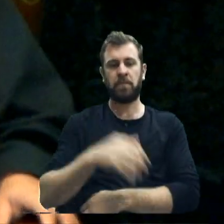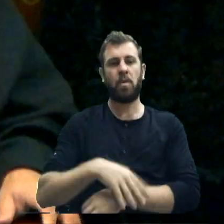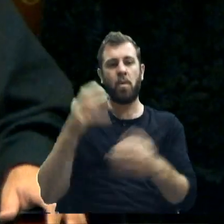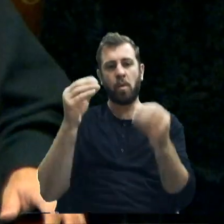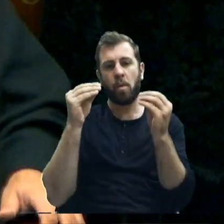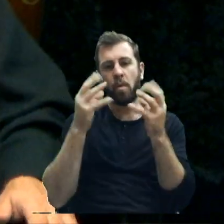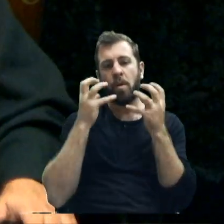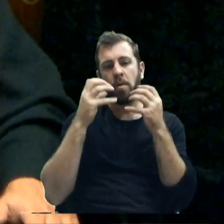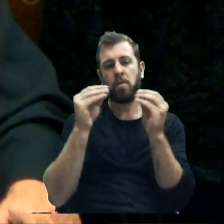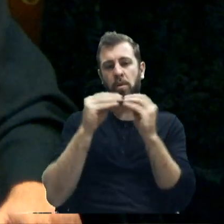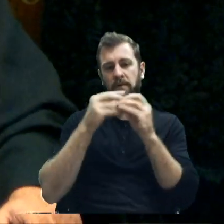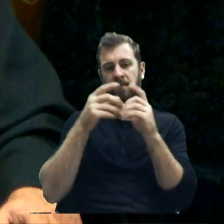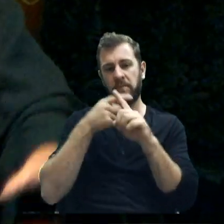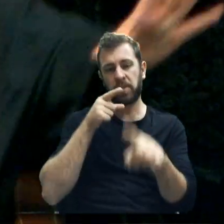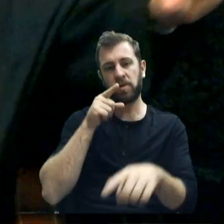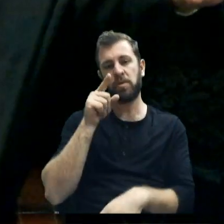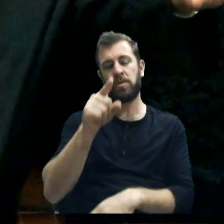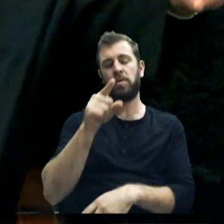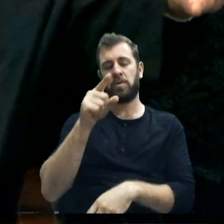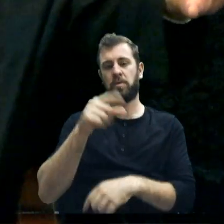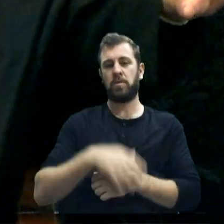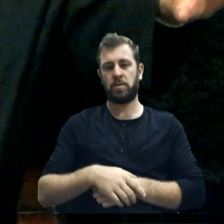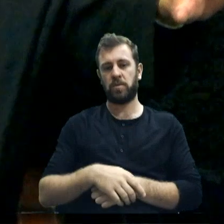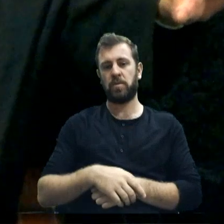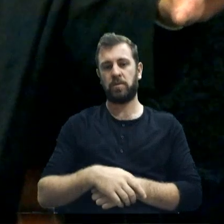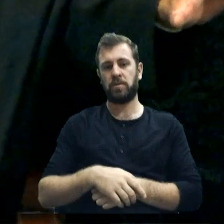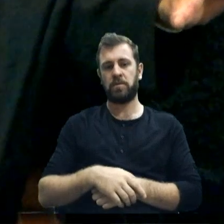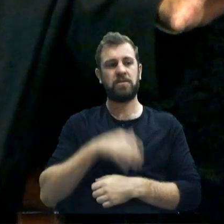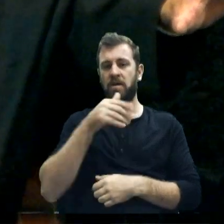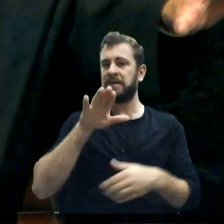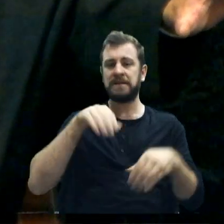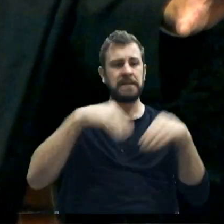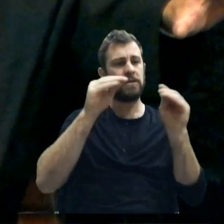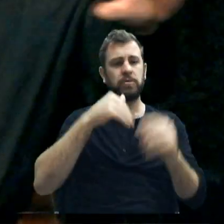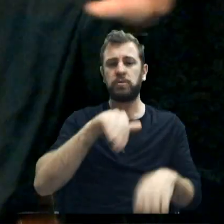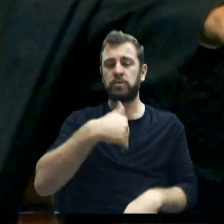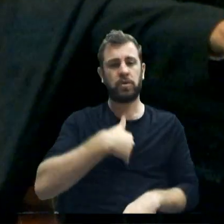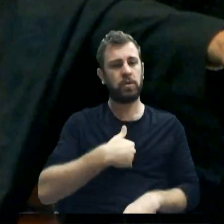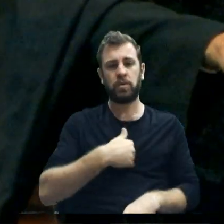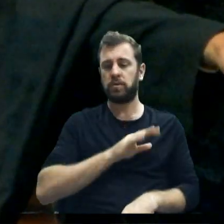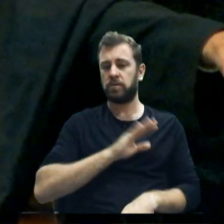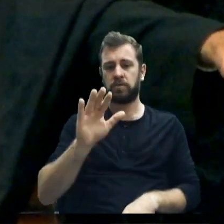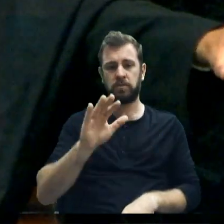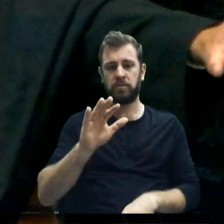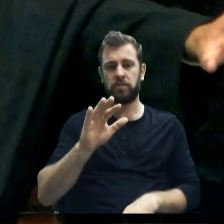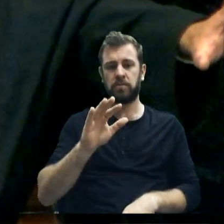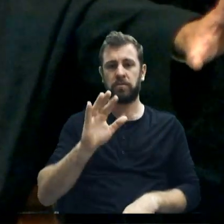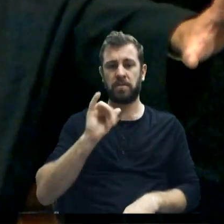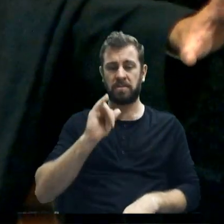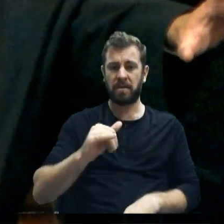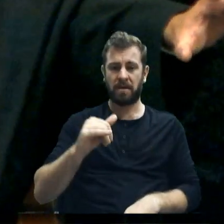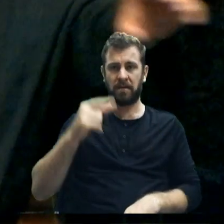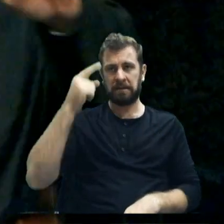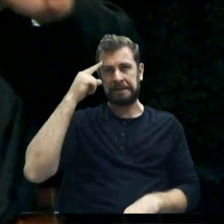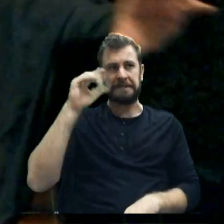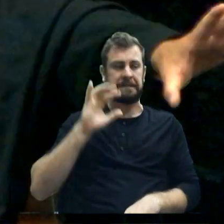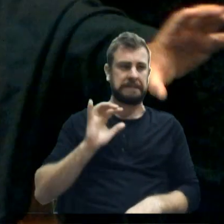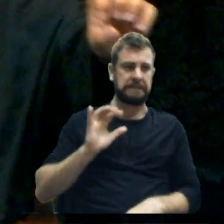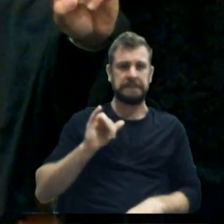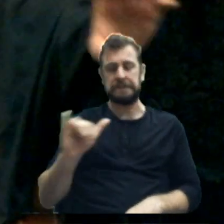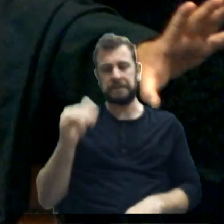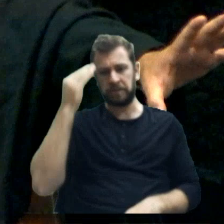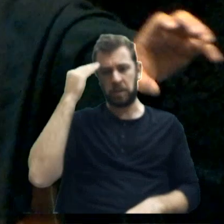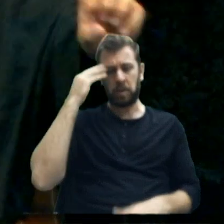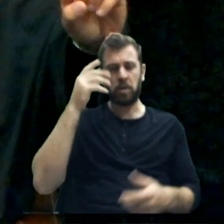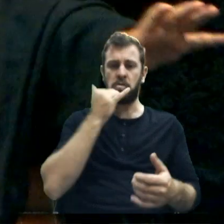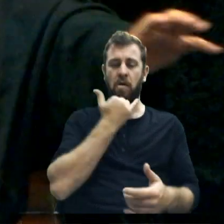for themselves. Just don't sell your soul out. Don't quiet that conscience, that fitrat